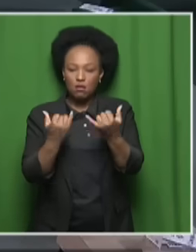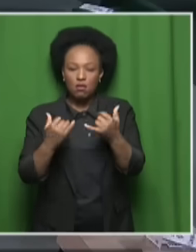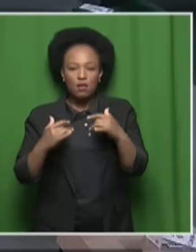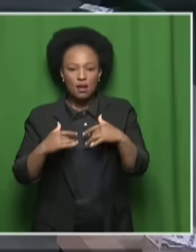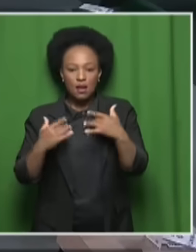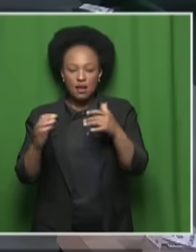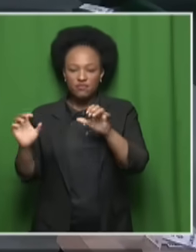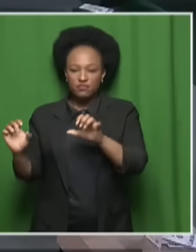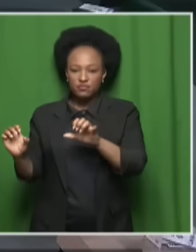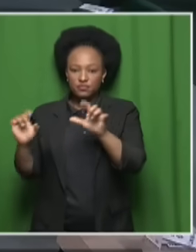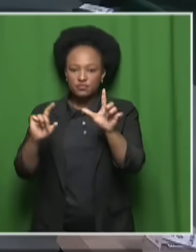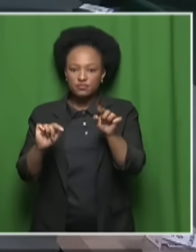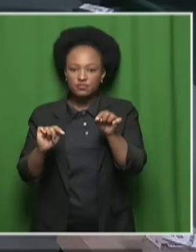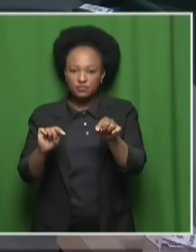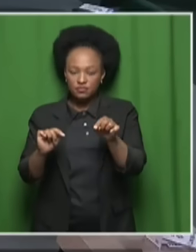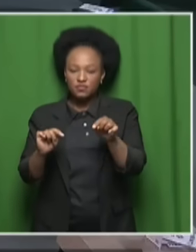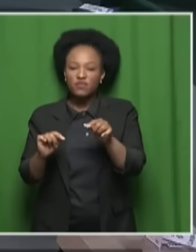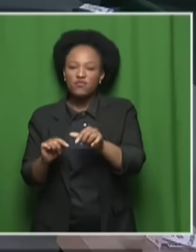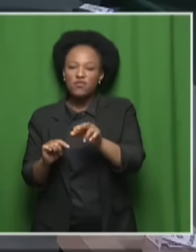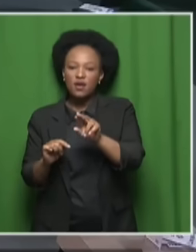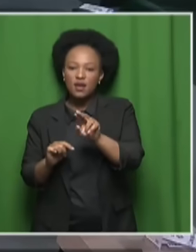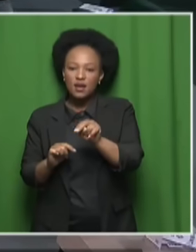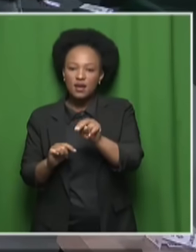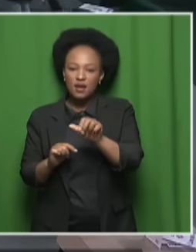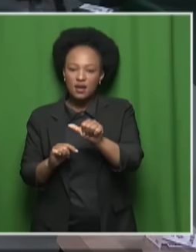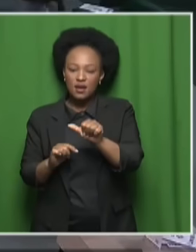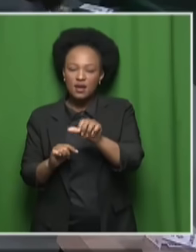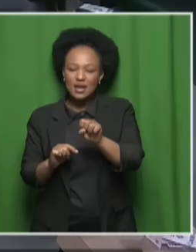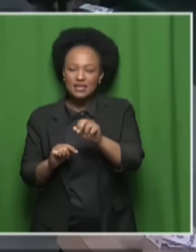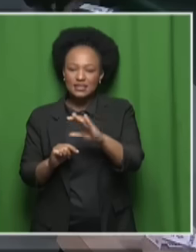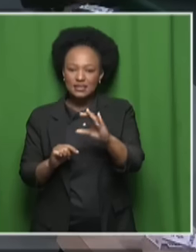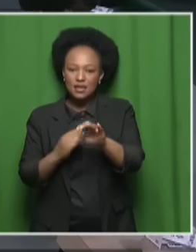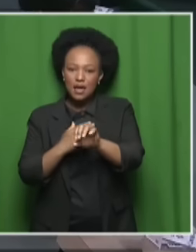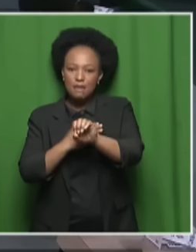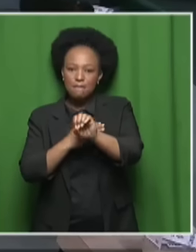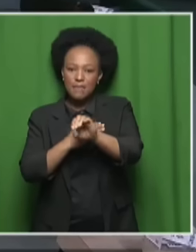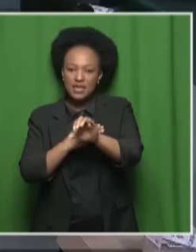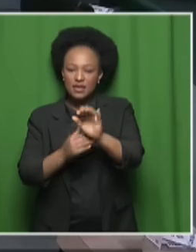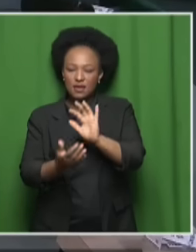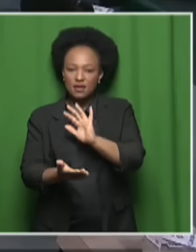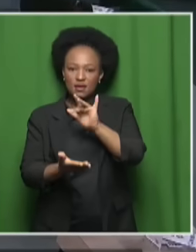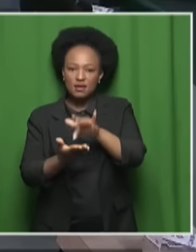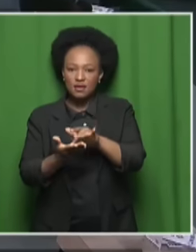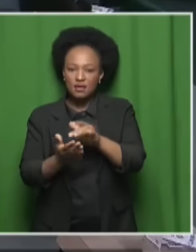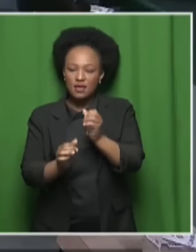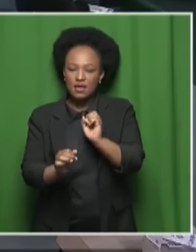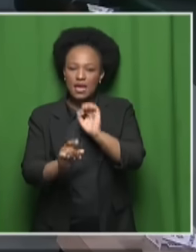you live here from the Nasrec Media Center at the